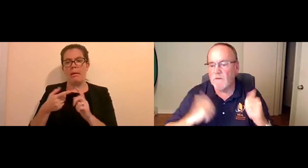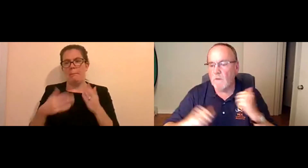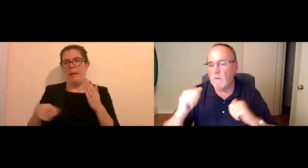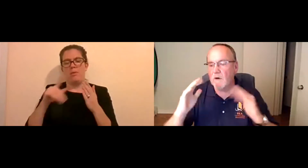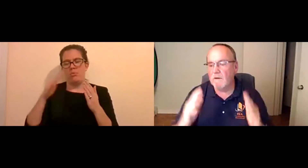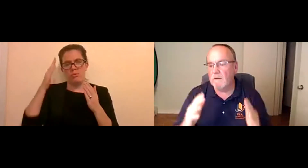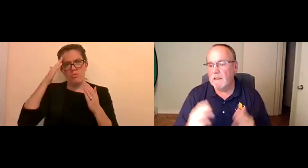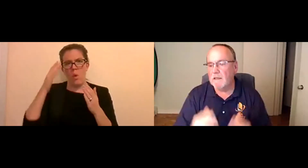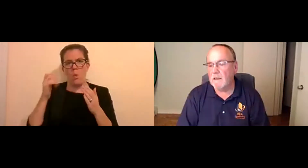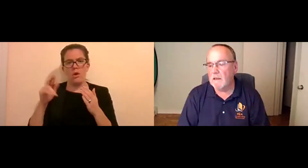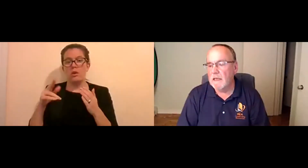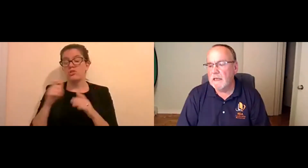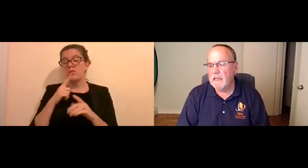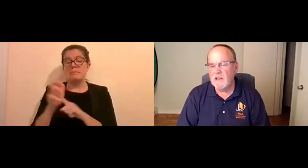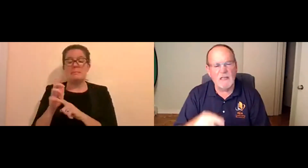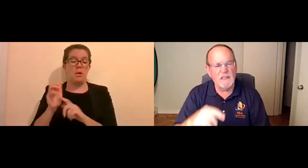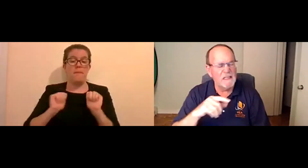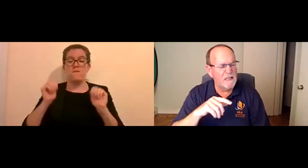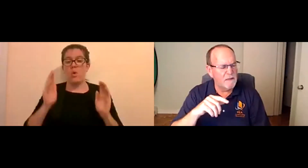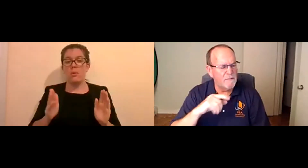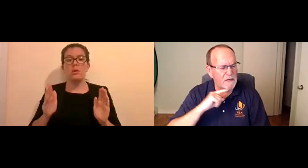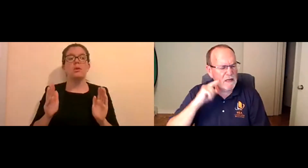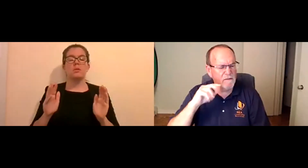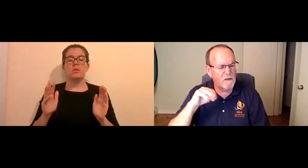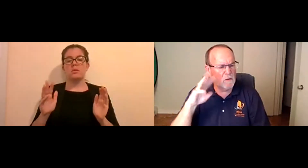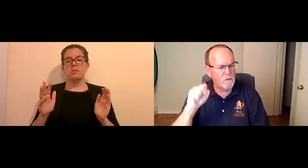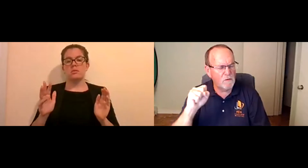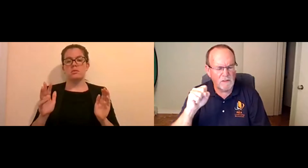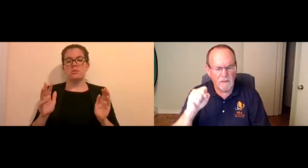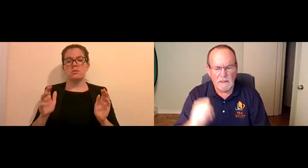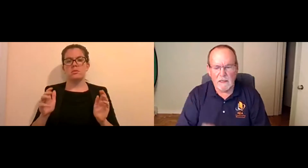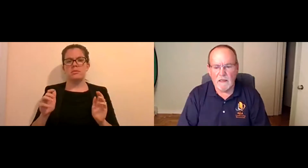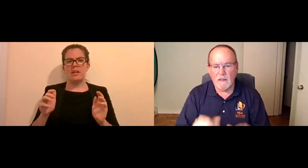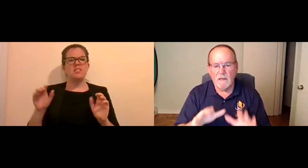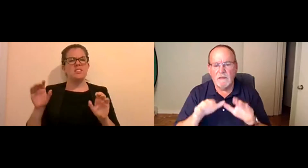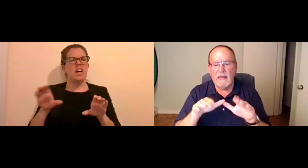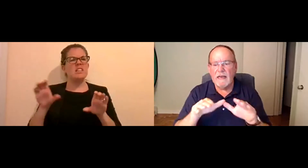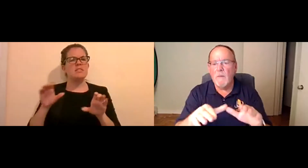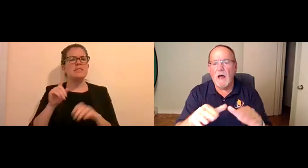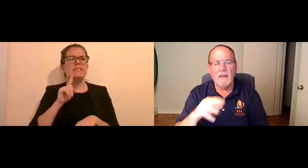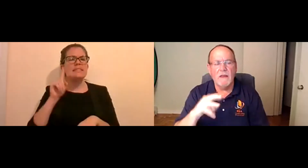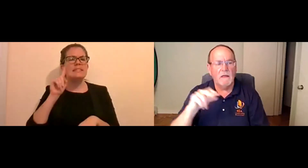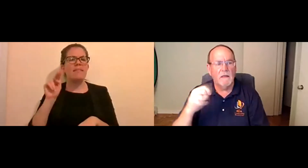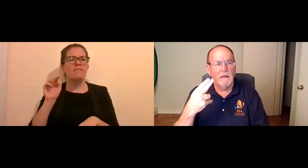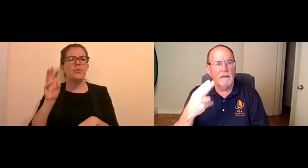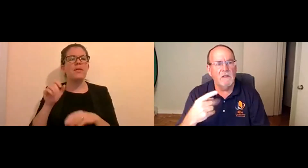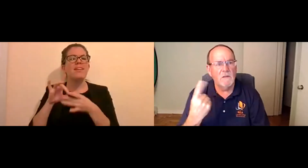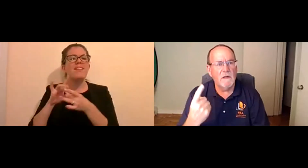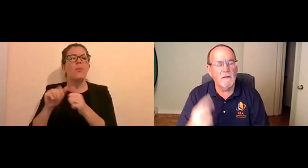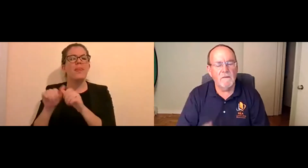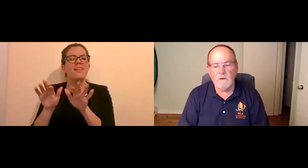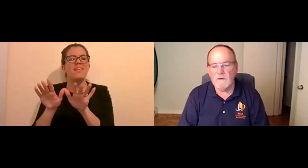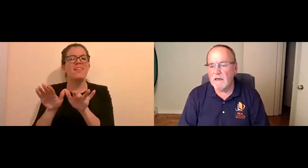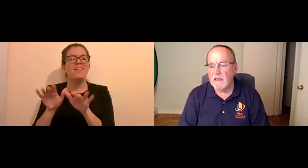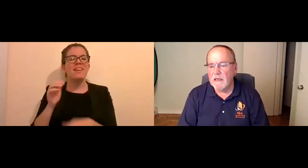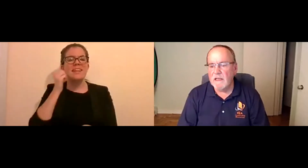amazing performer and all. And she does the Deaf News, the Daily Moth, and she's one of